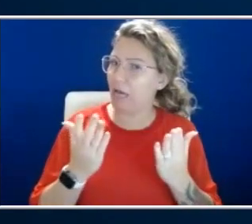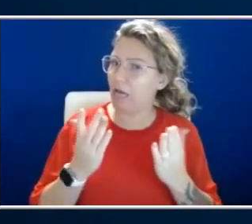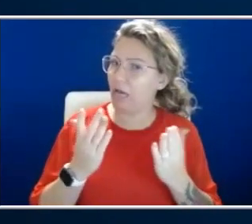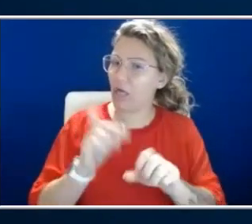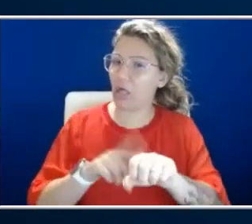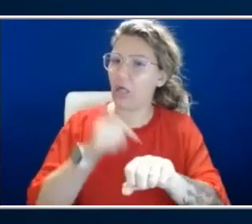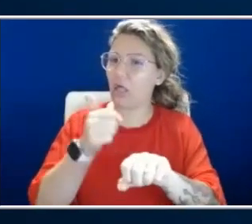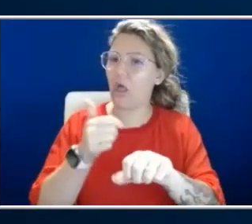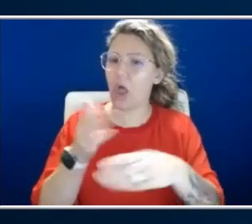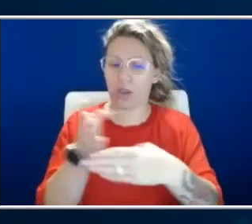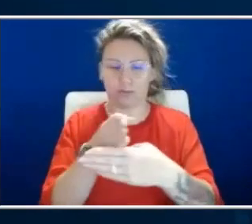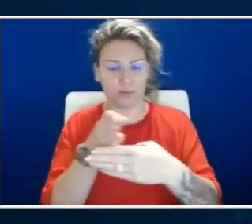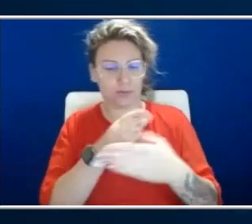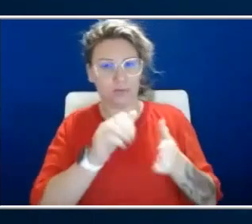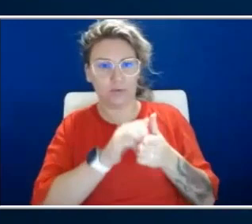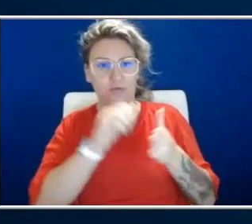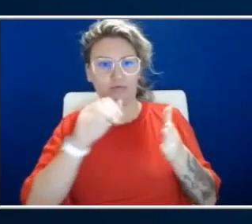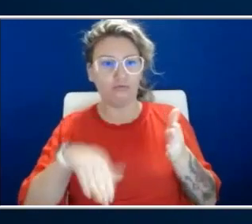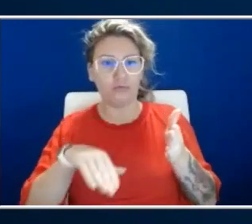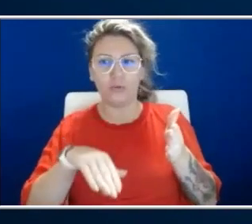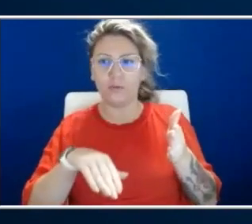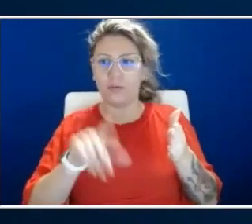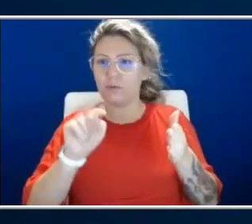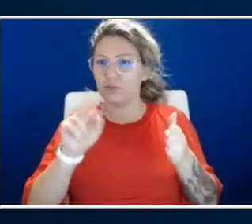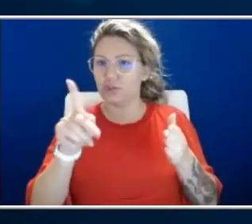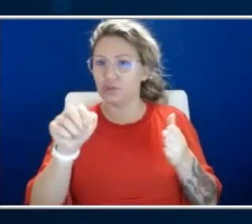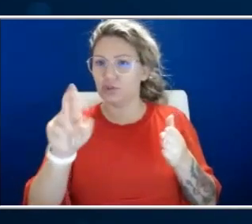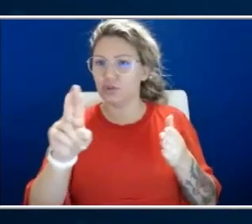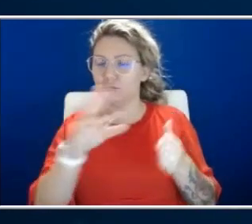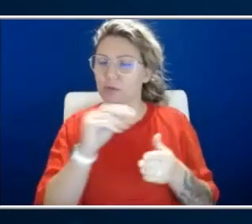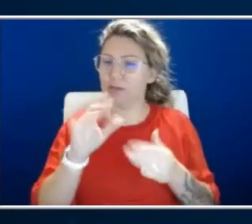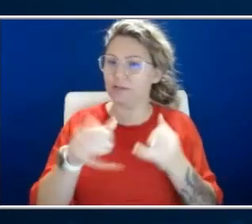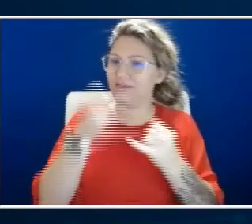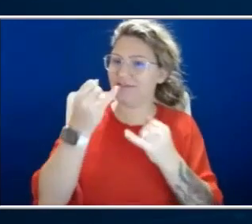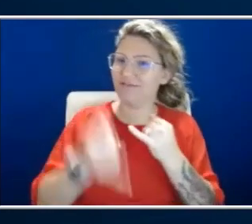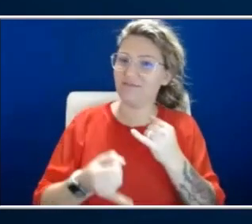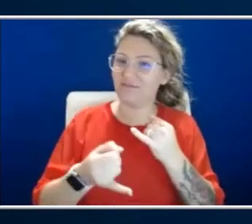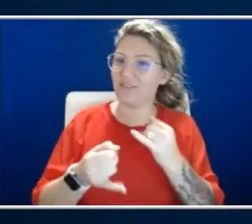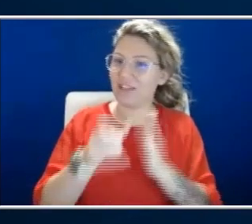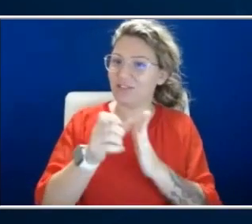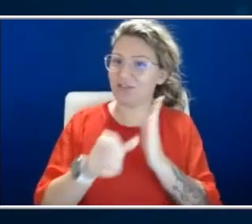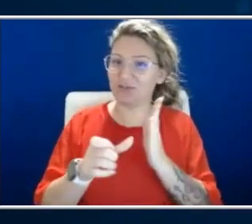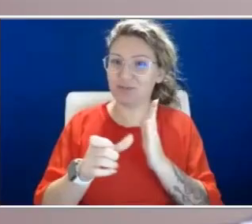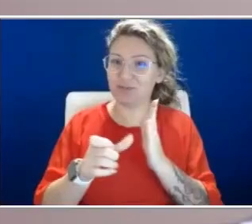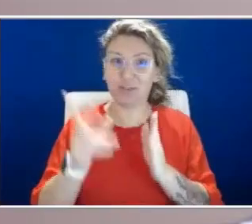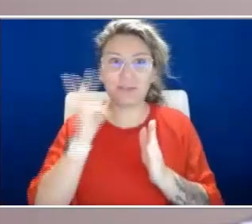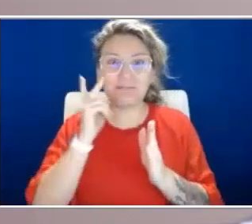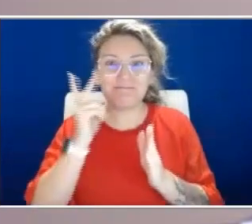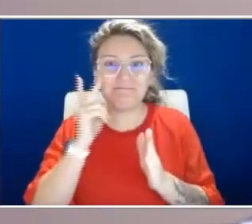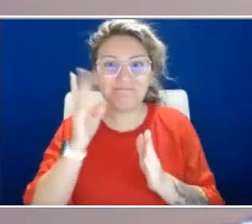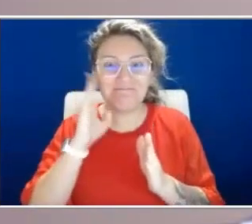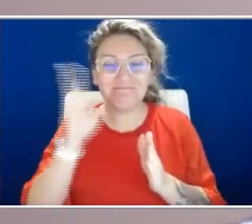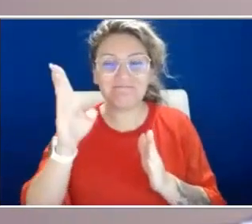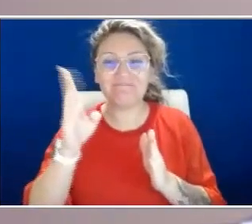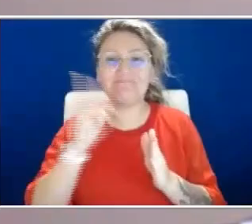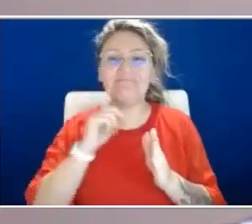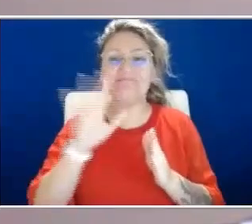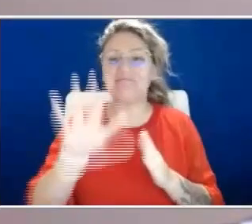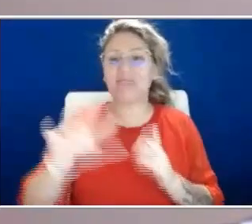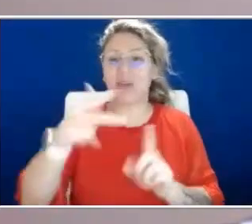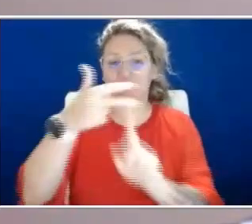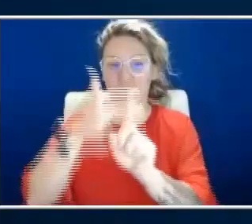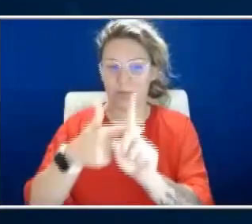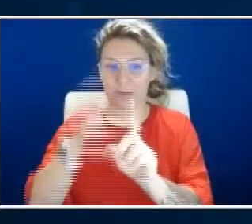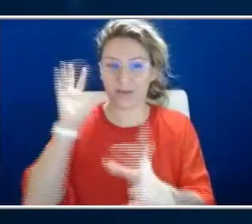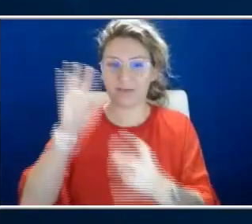of the tumors and then that final surgery that you're looking forward to next month? It will be about 3 months.